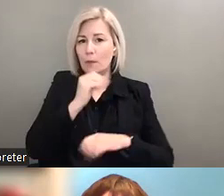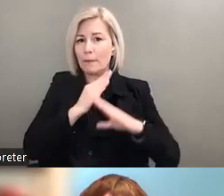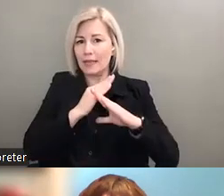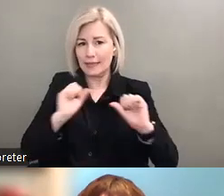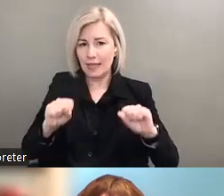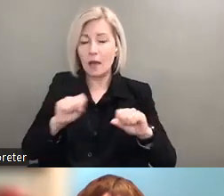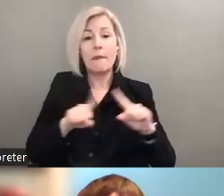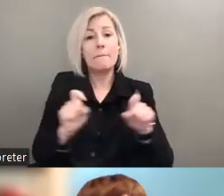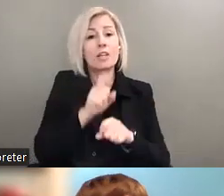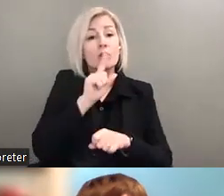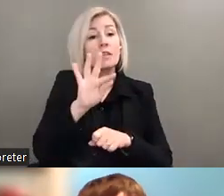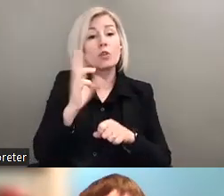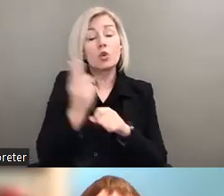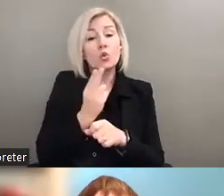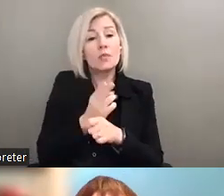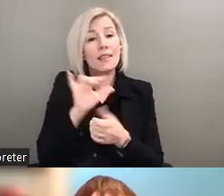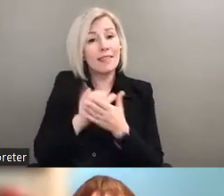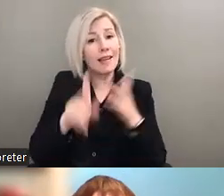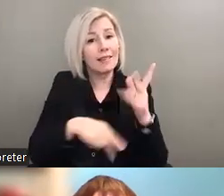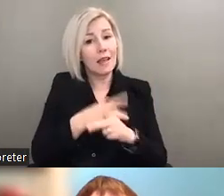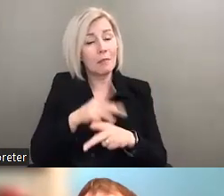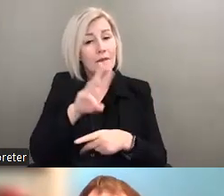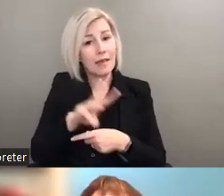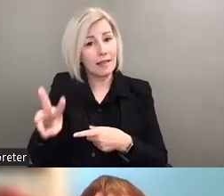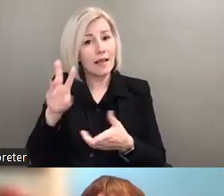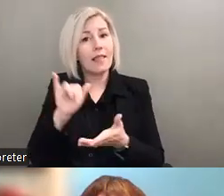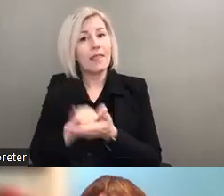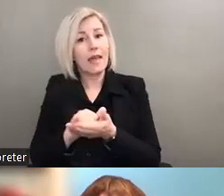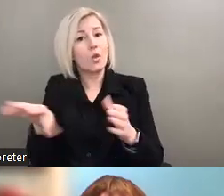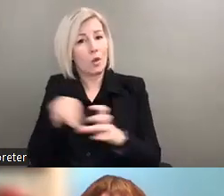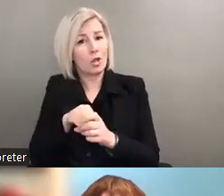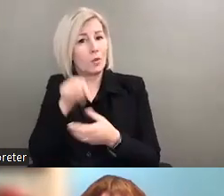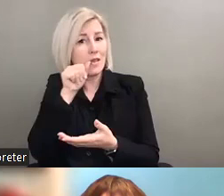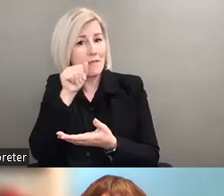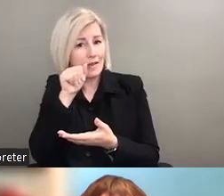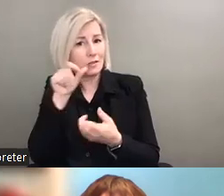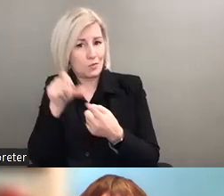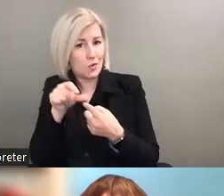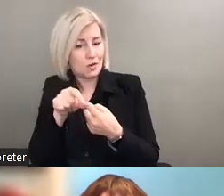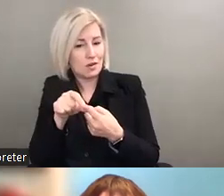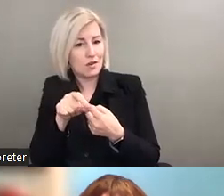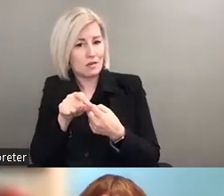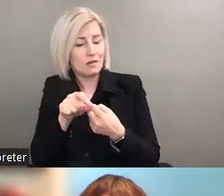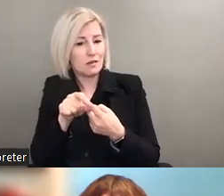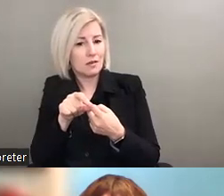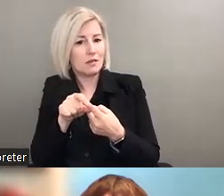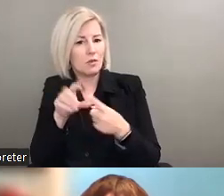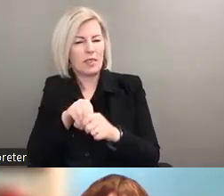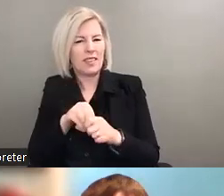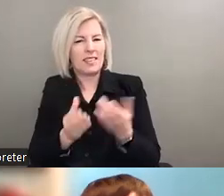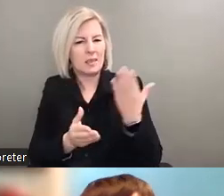you're using a password protected link, that you include that password in the submission